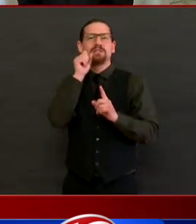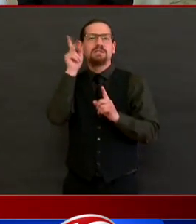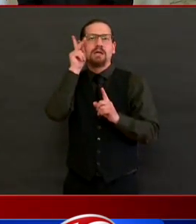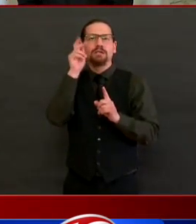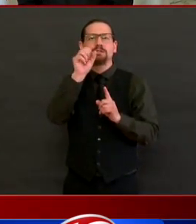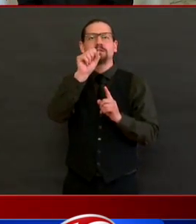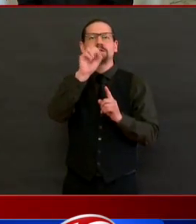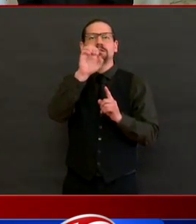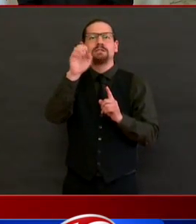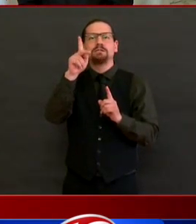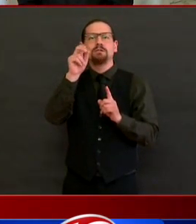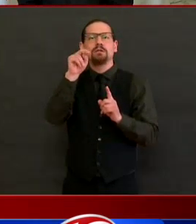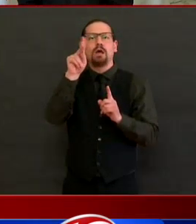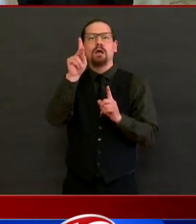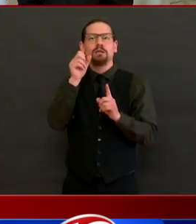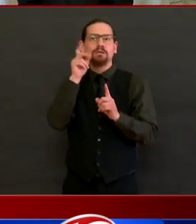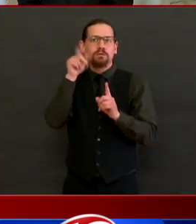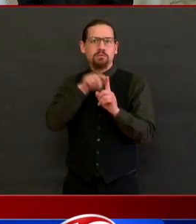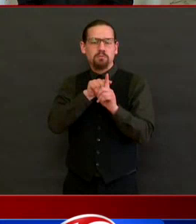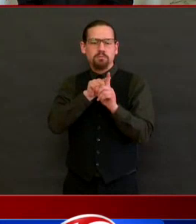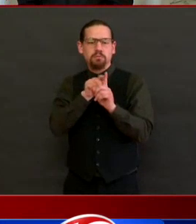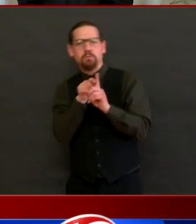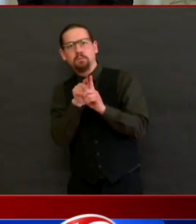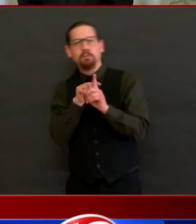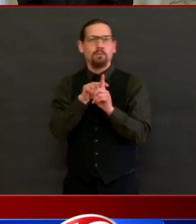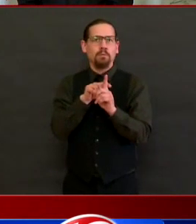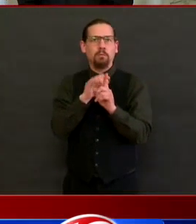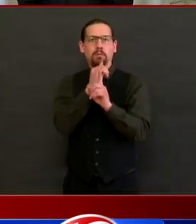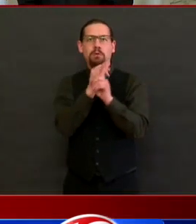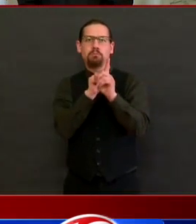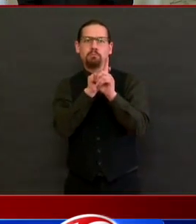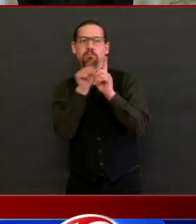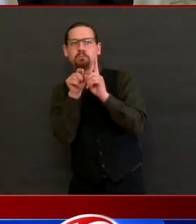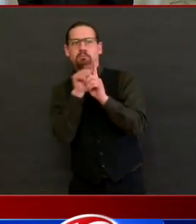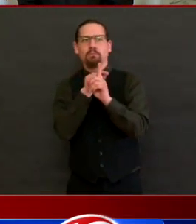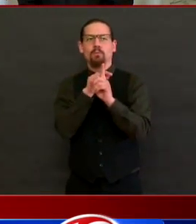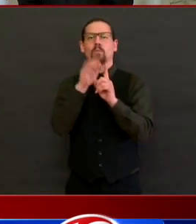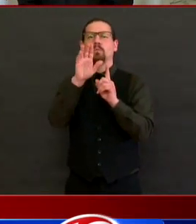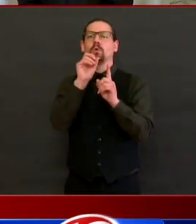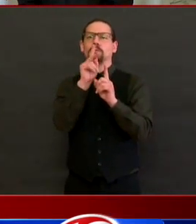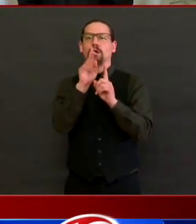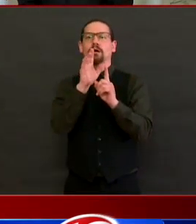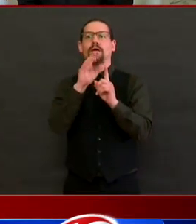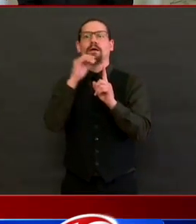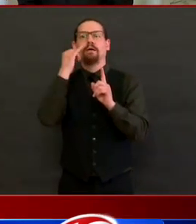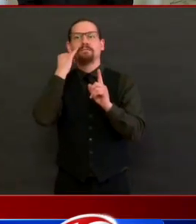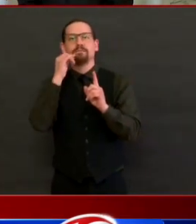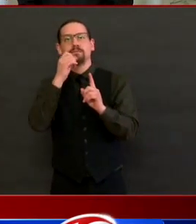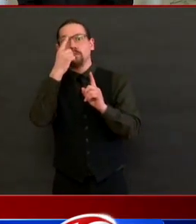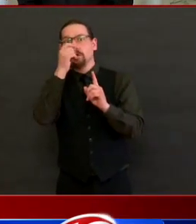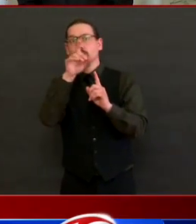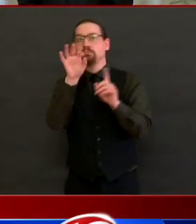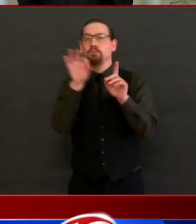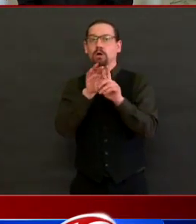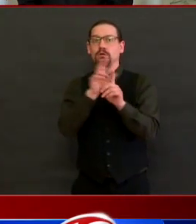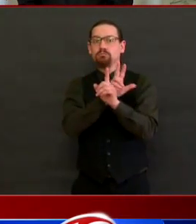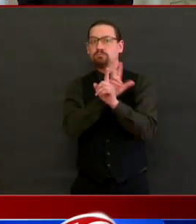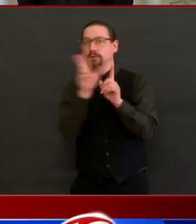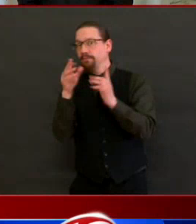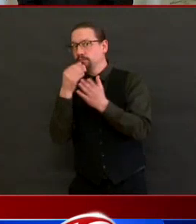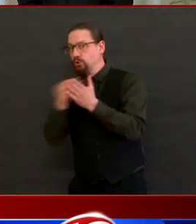go to the Stop and Shop in Seekonk. However, when you come home, stay in your house. You know,